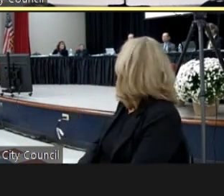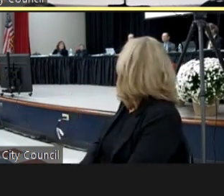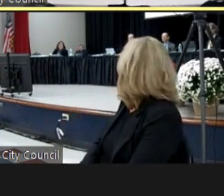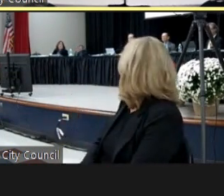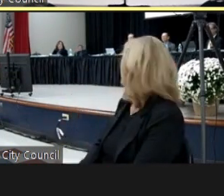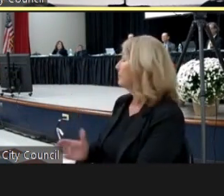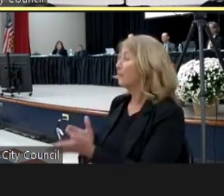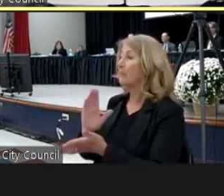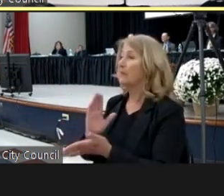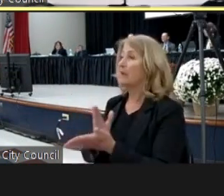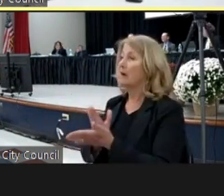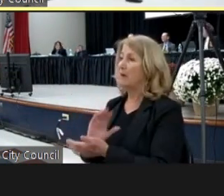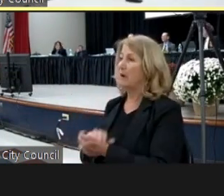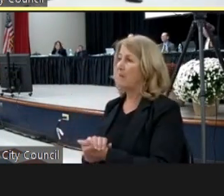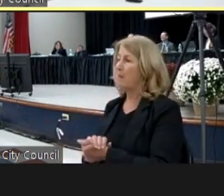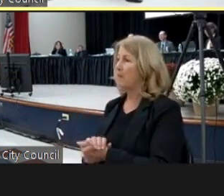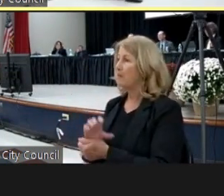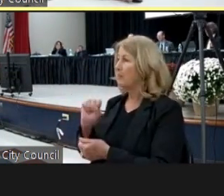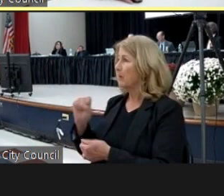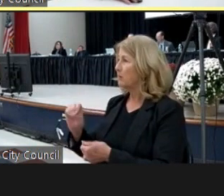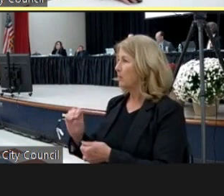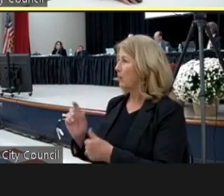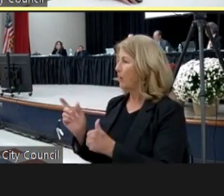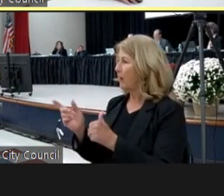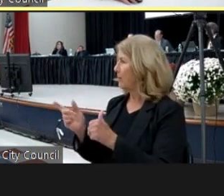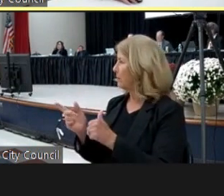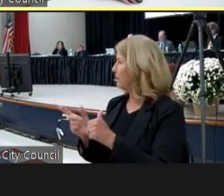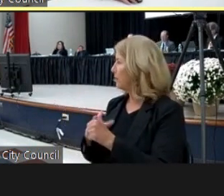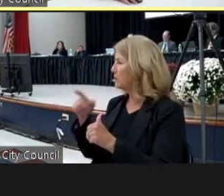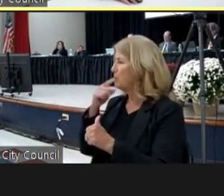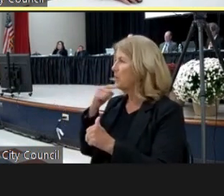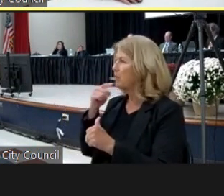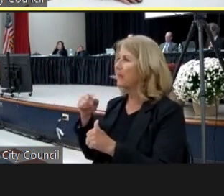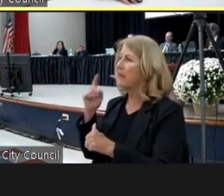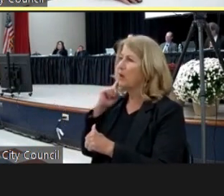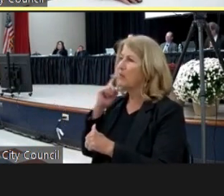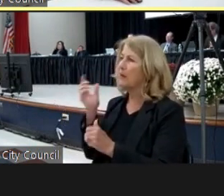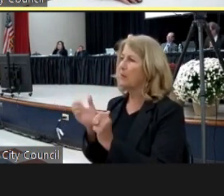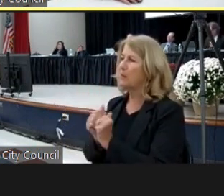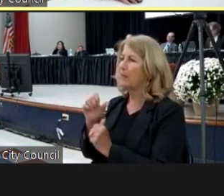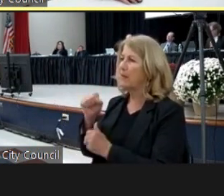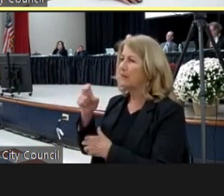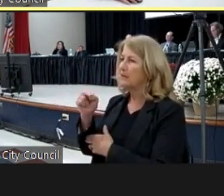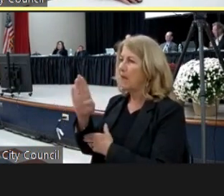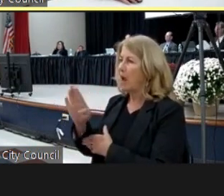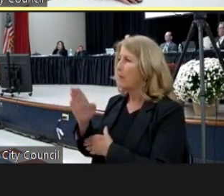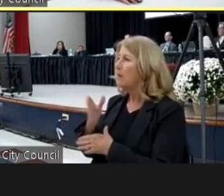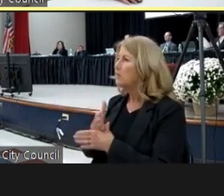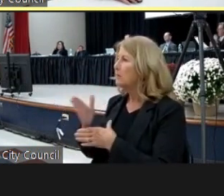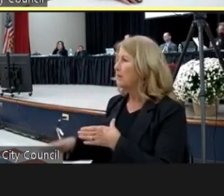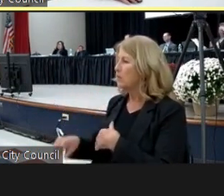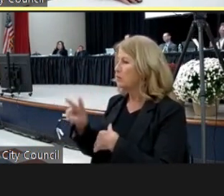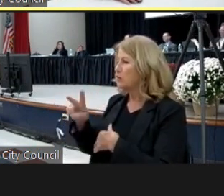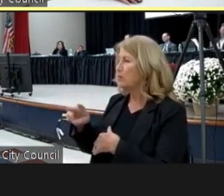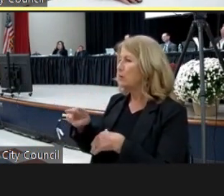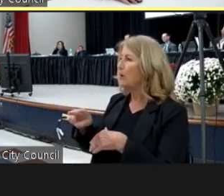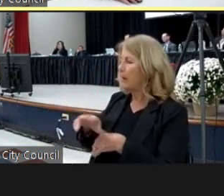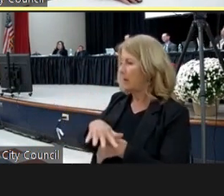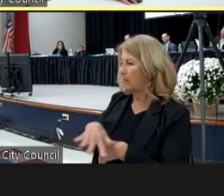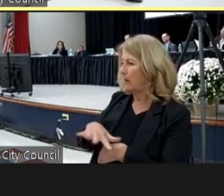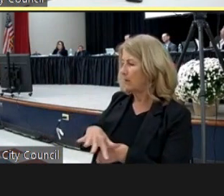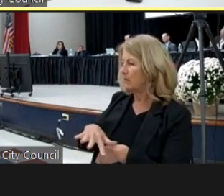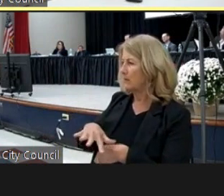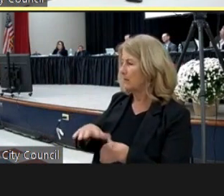All right. So our first public hearing is dealing with our subdivision plats. We have 2 plats. The first one is preliminary plat